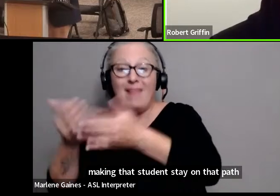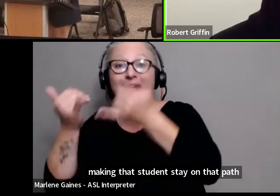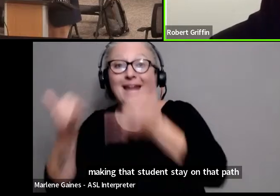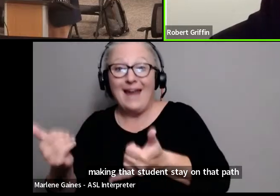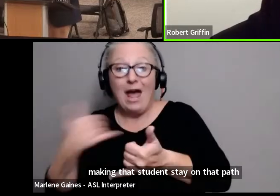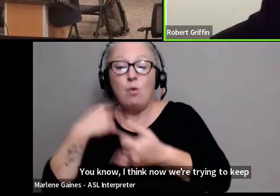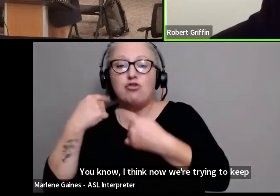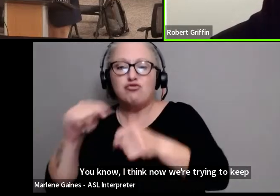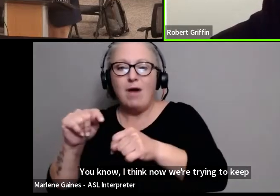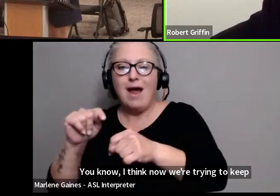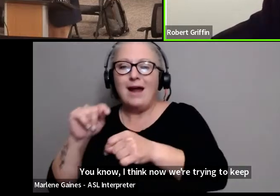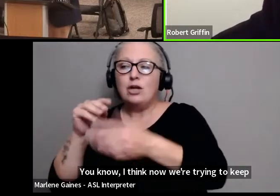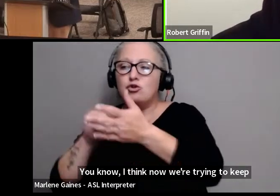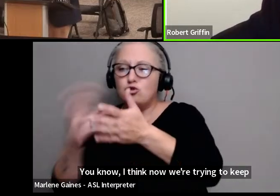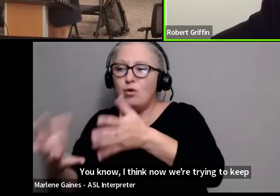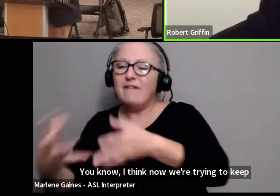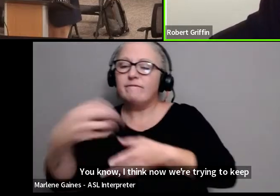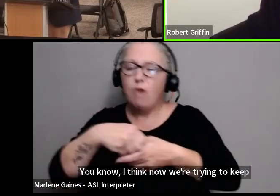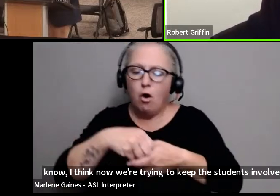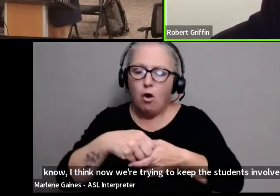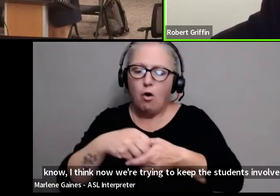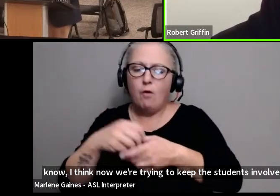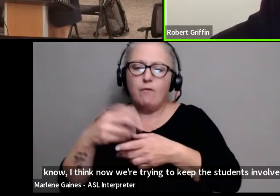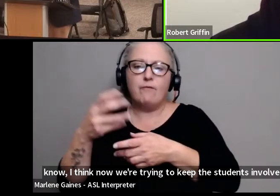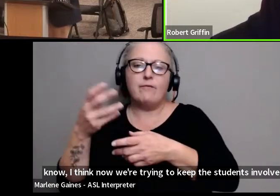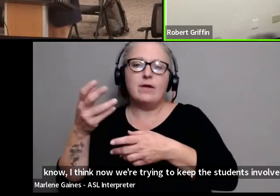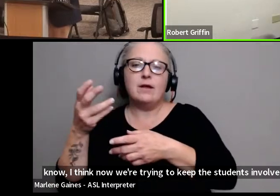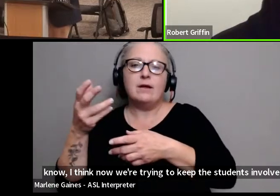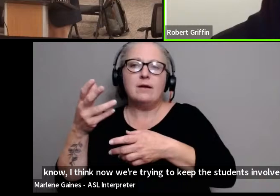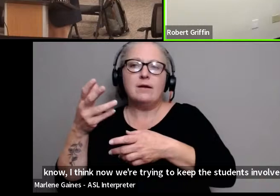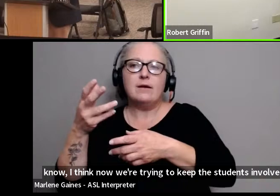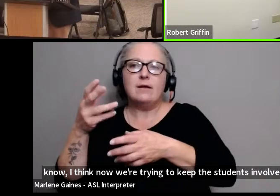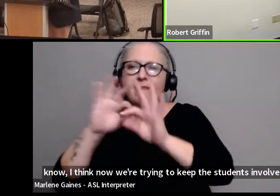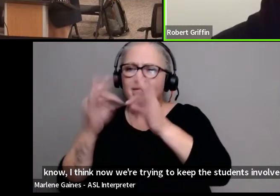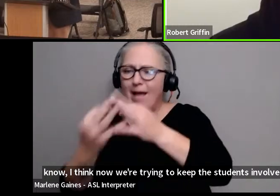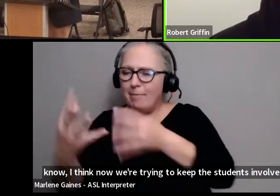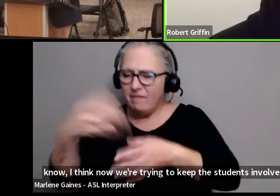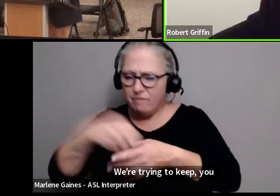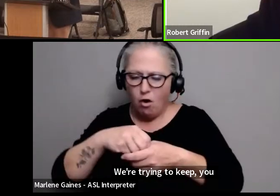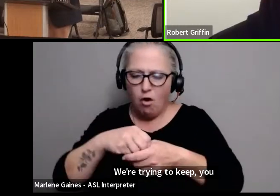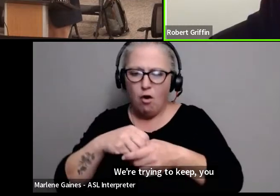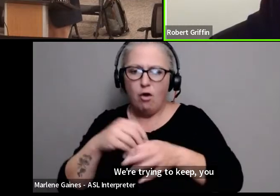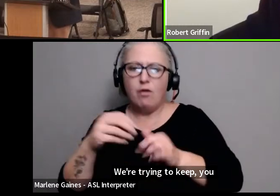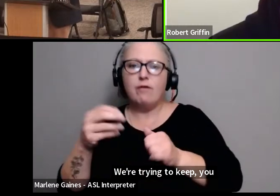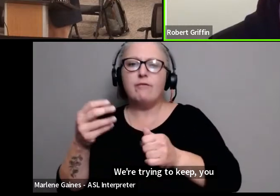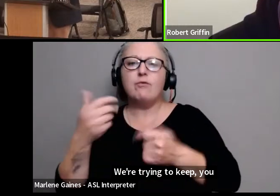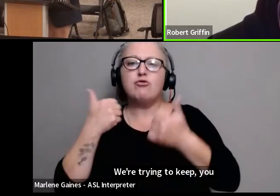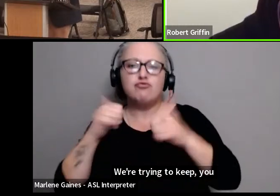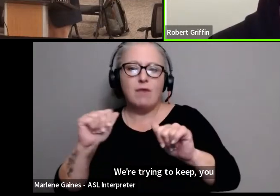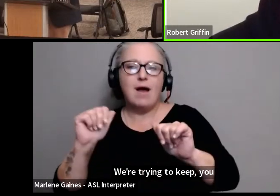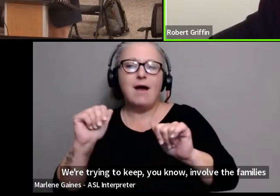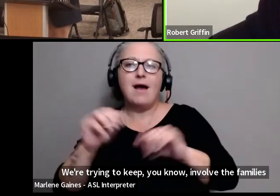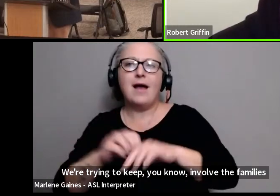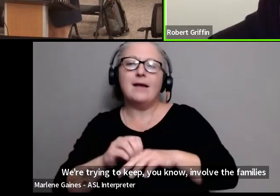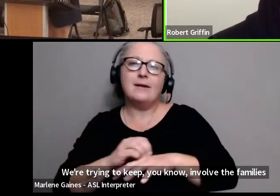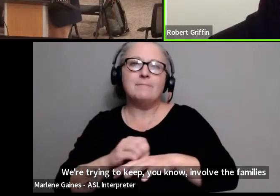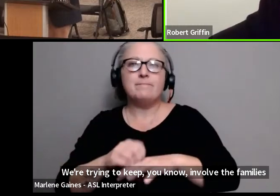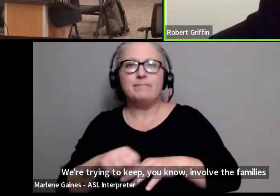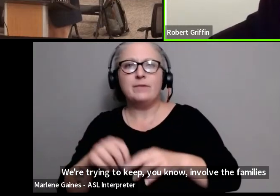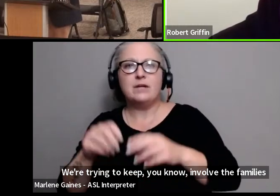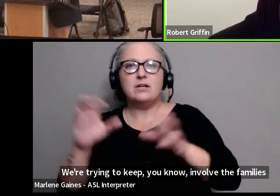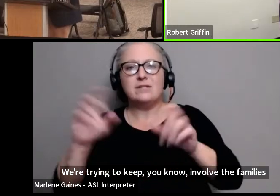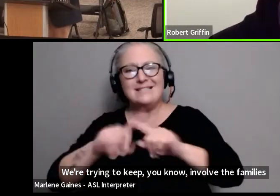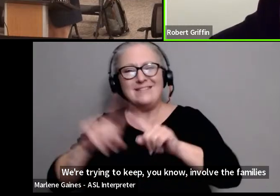students involved. We're trying to keep, involve the families. We are trying to,